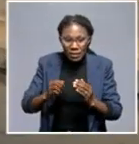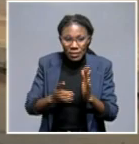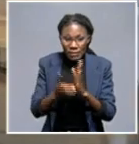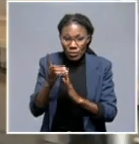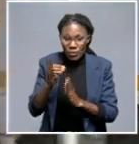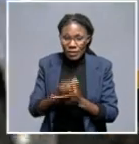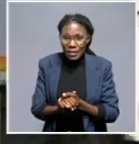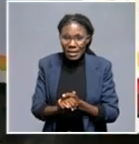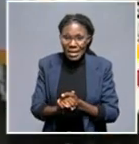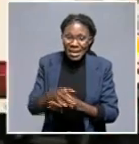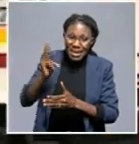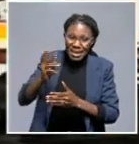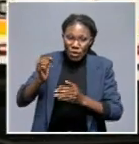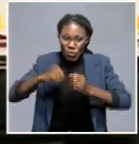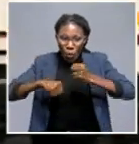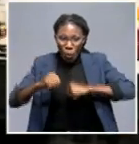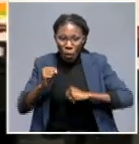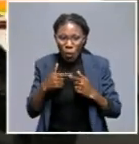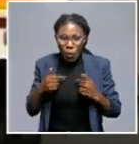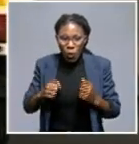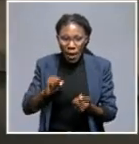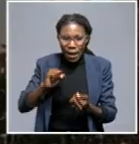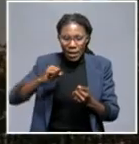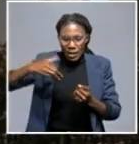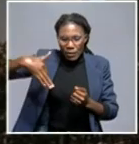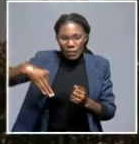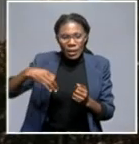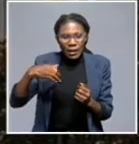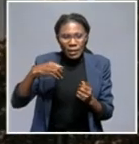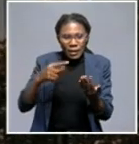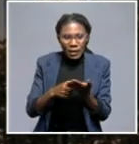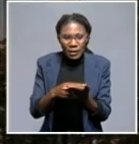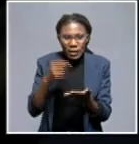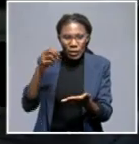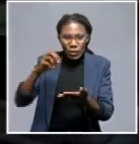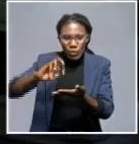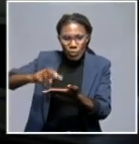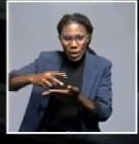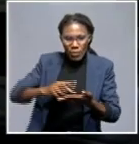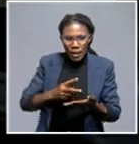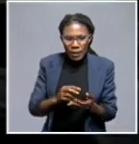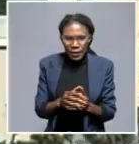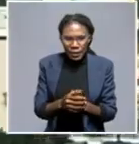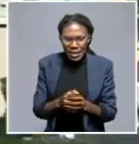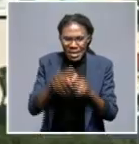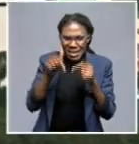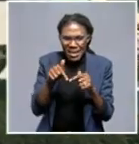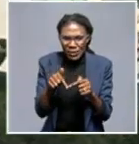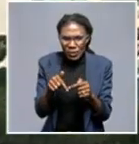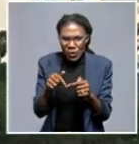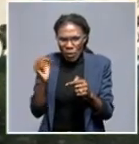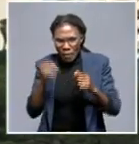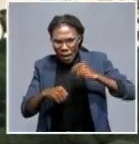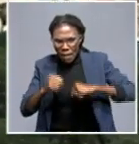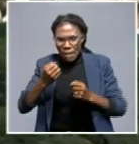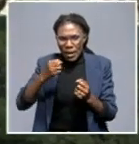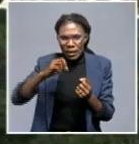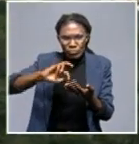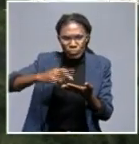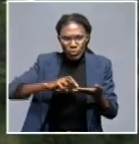is another agreement that we are going to sign. And the objective of this MOU,